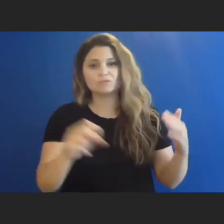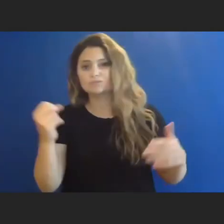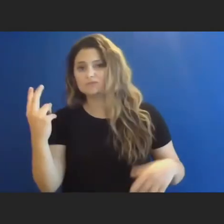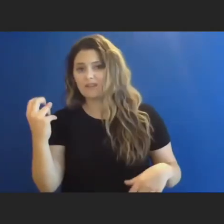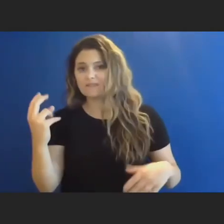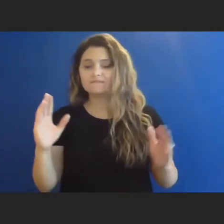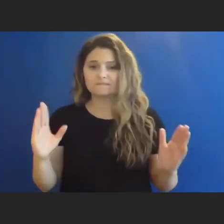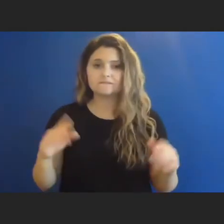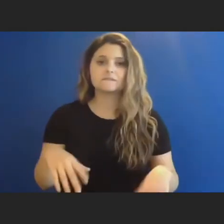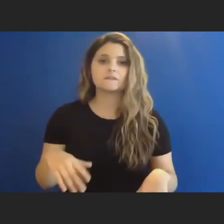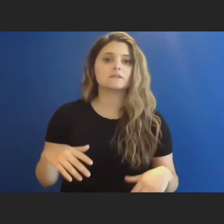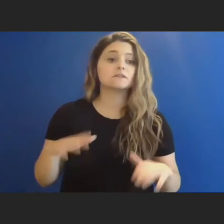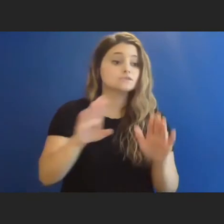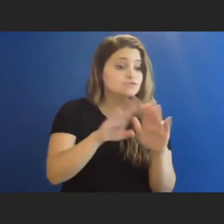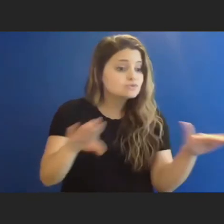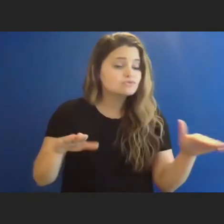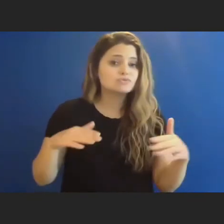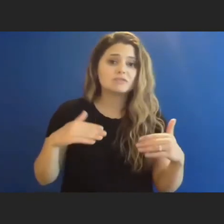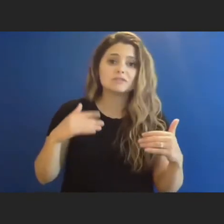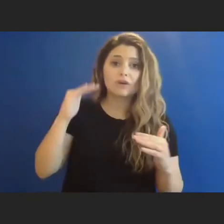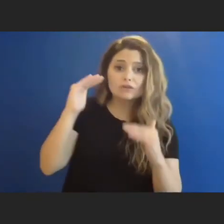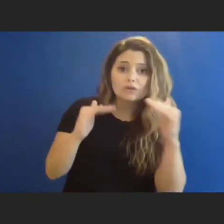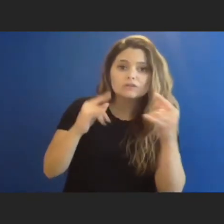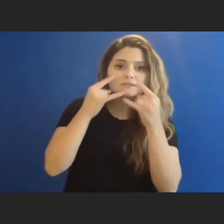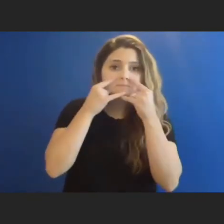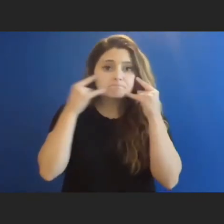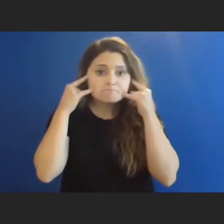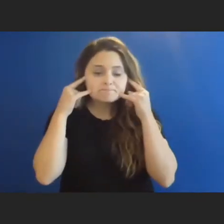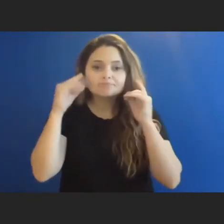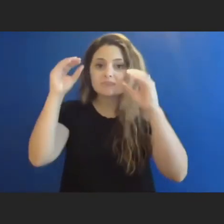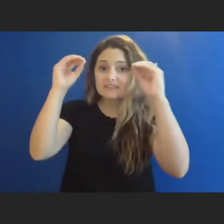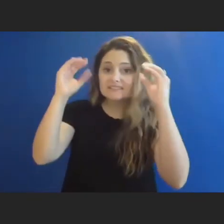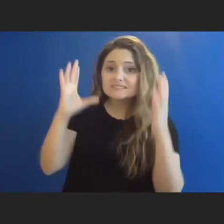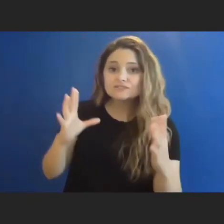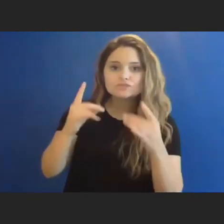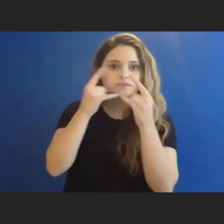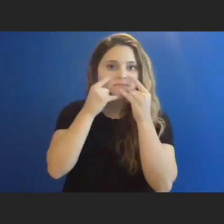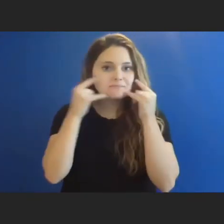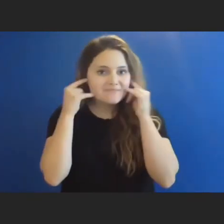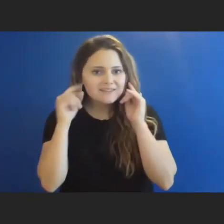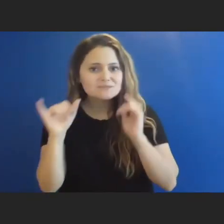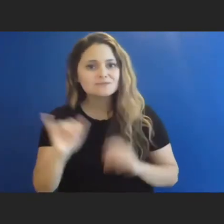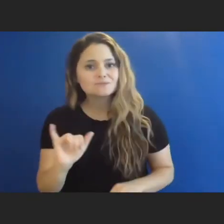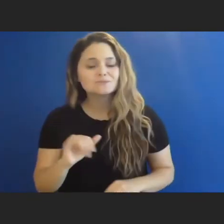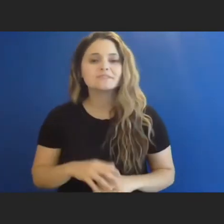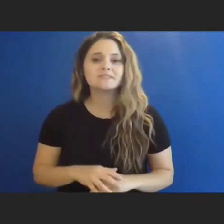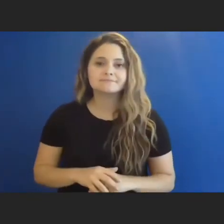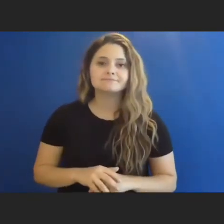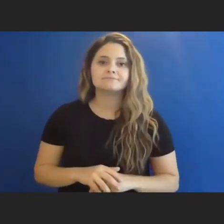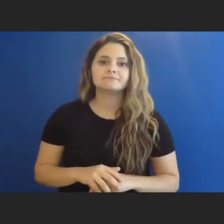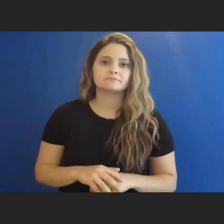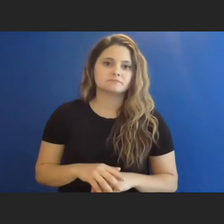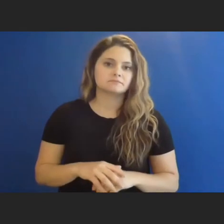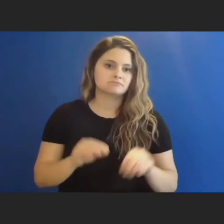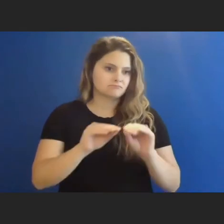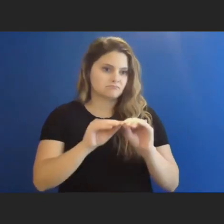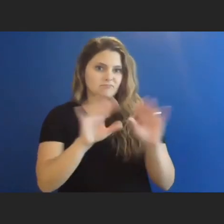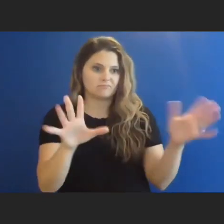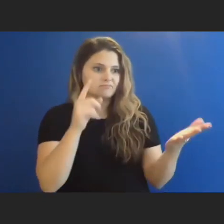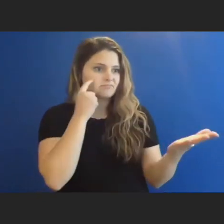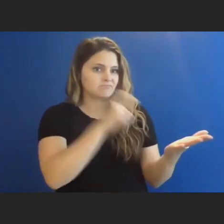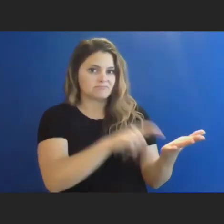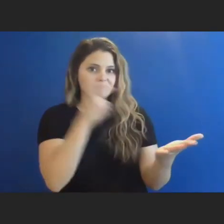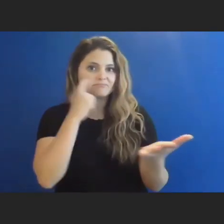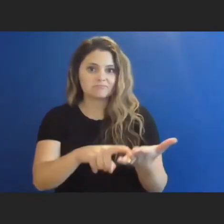the young adults there are wearing masks, and then the teachers are wearing masks. I've seen this clearly evident as well on the